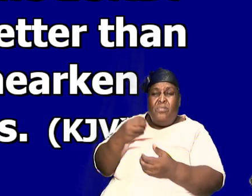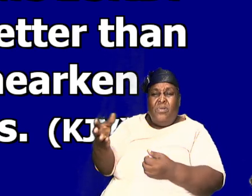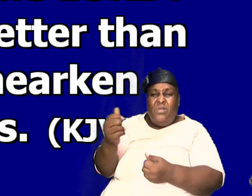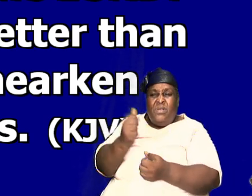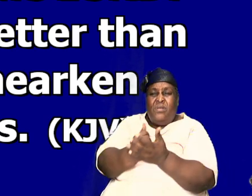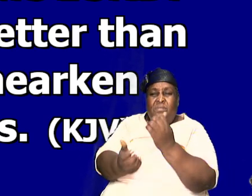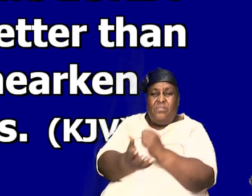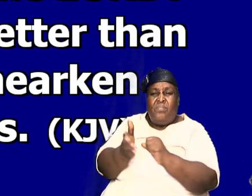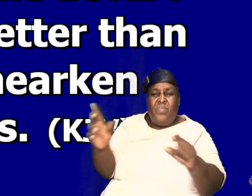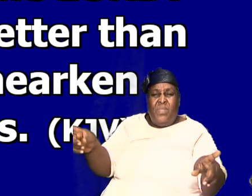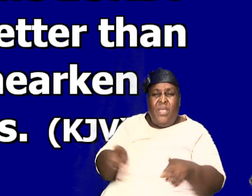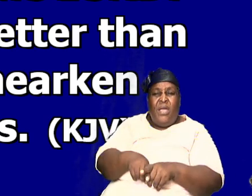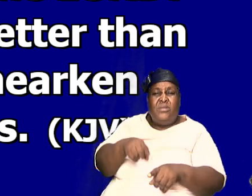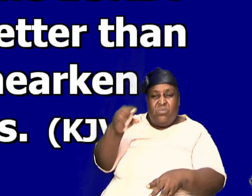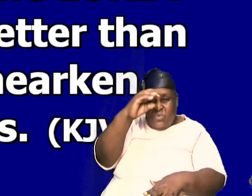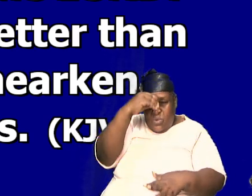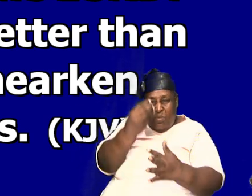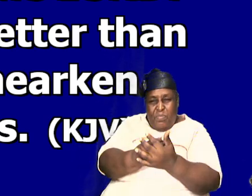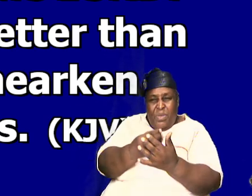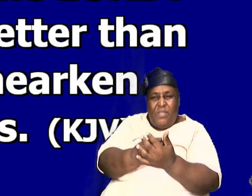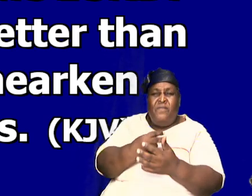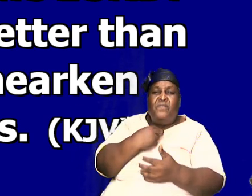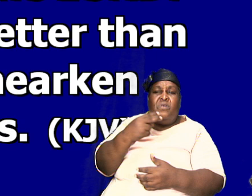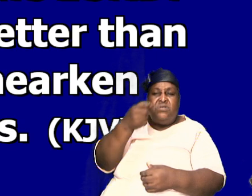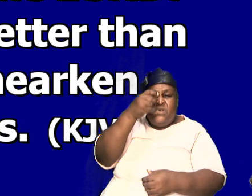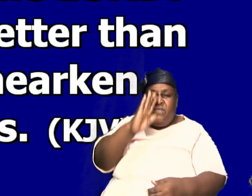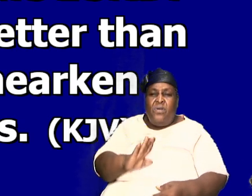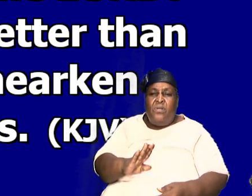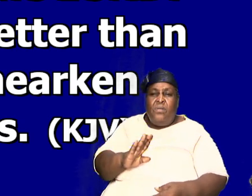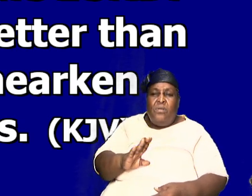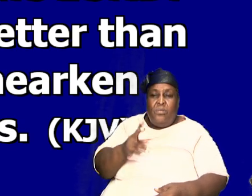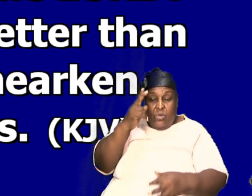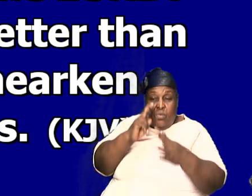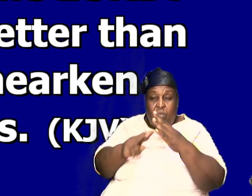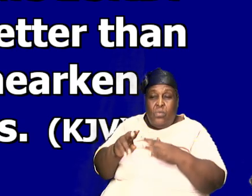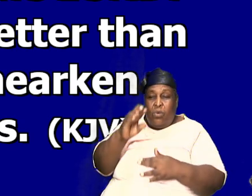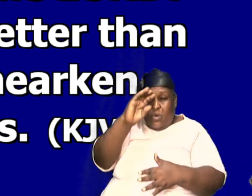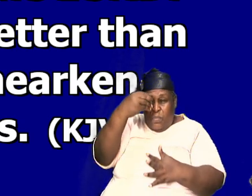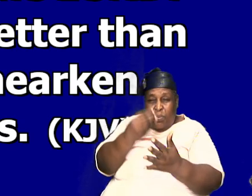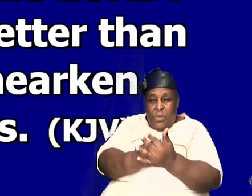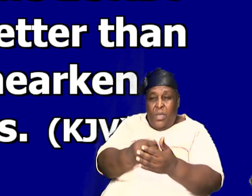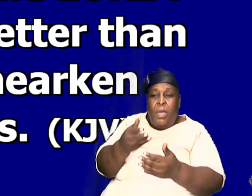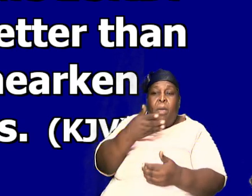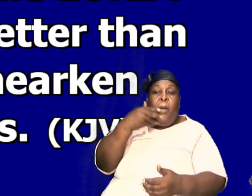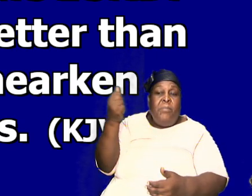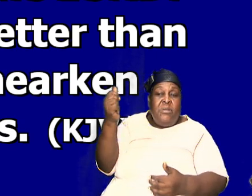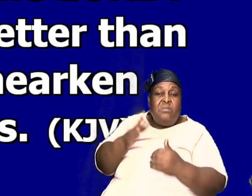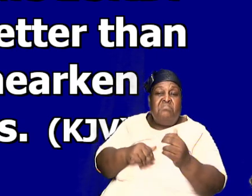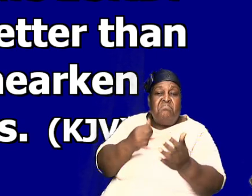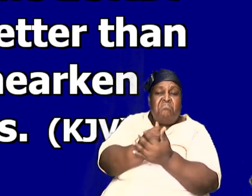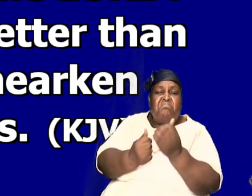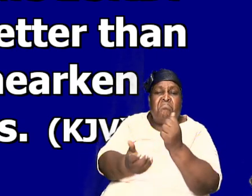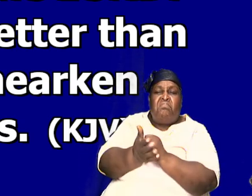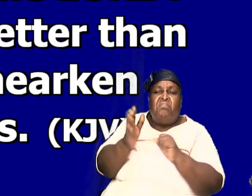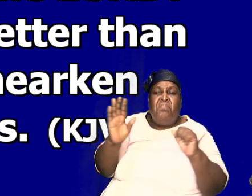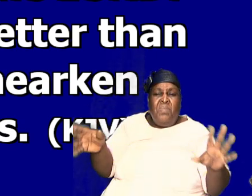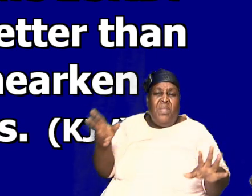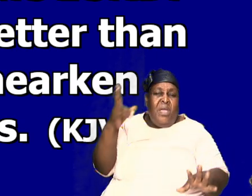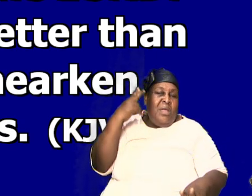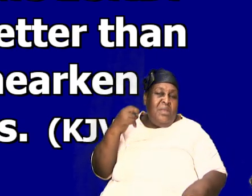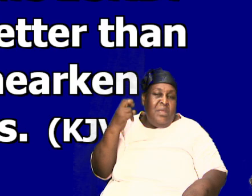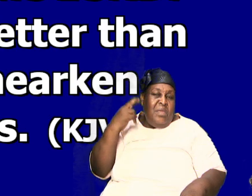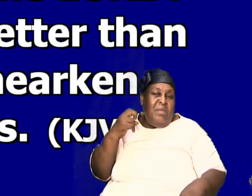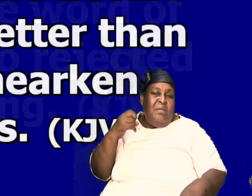Lord? Behold, to obey is better than sacrifice, and to offer than the